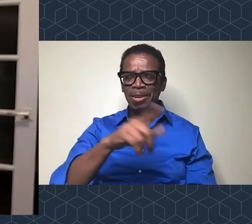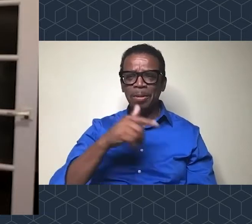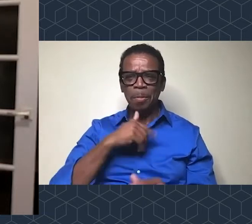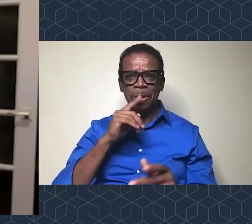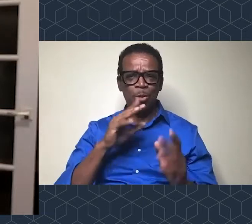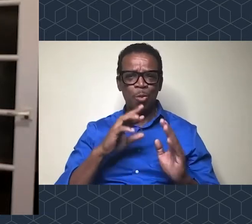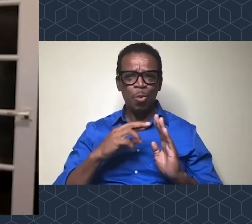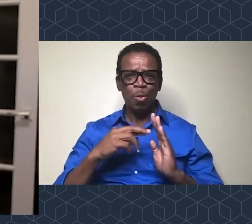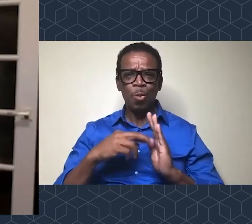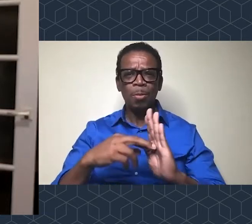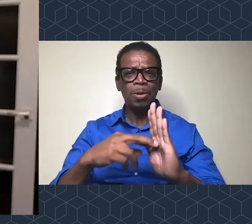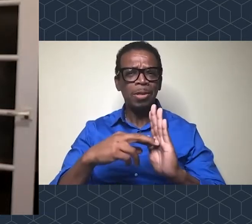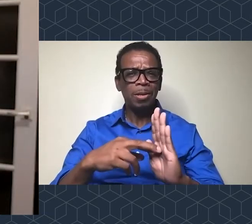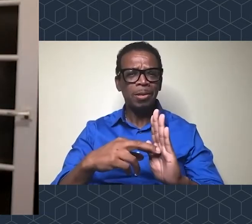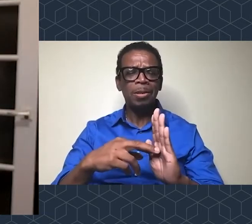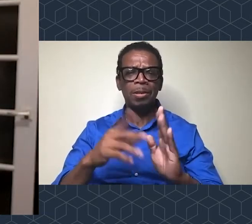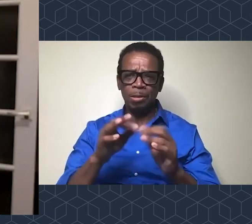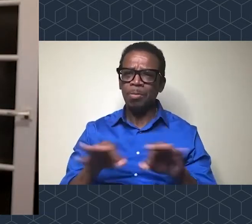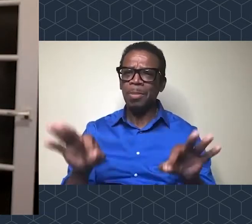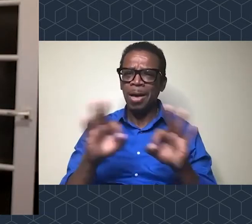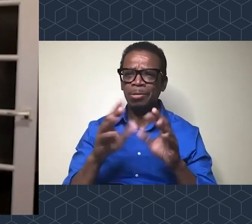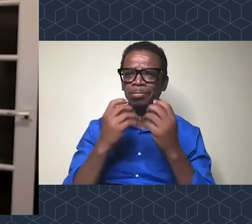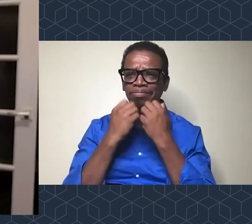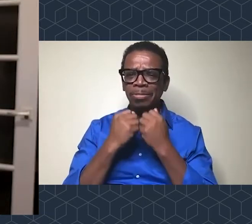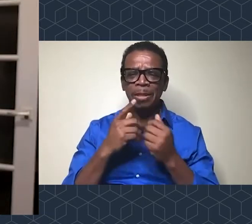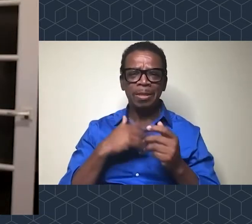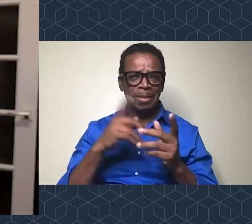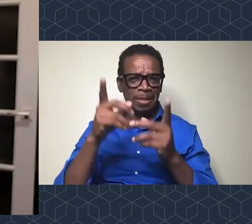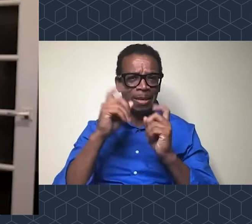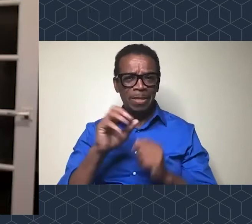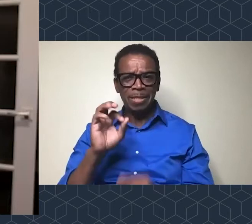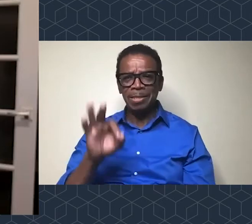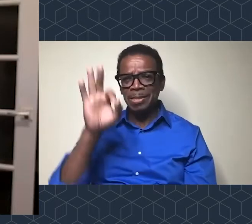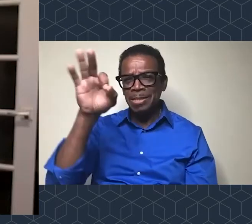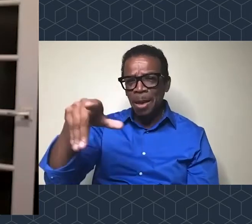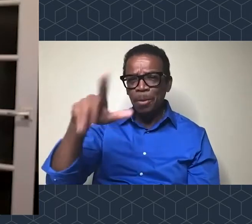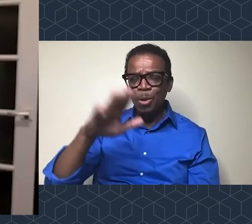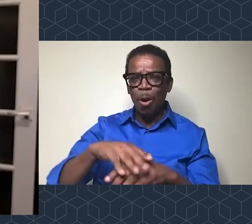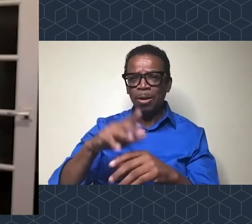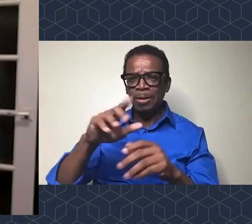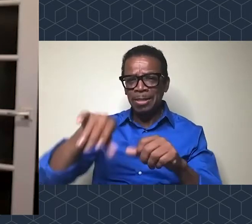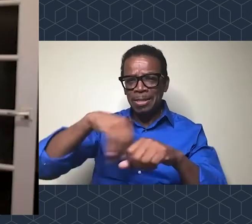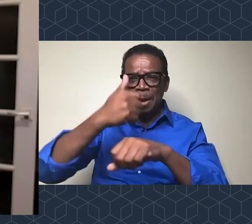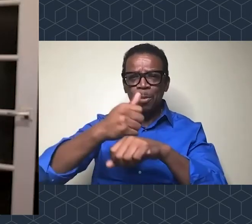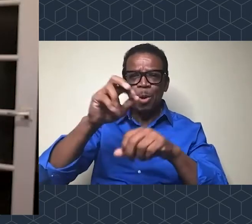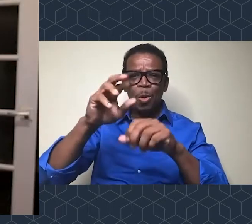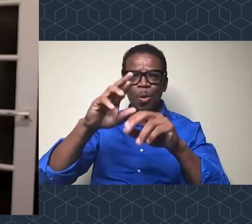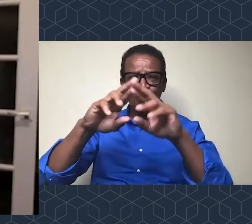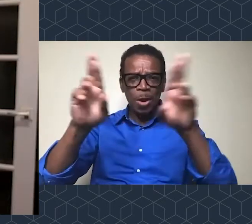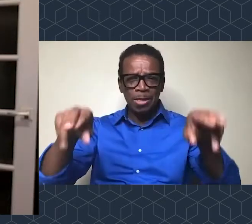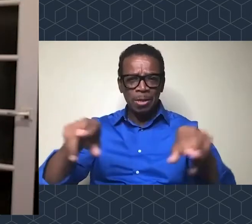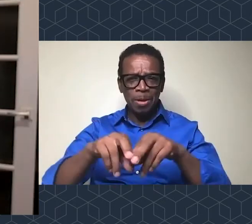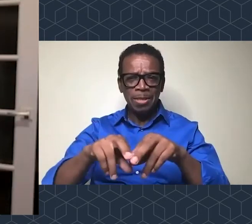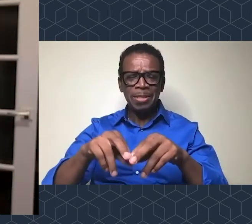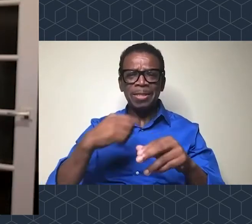other. Being represented matters. To give us practical tips on building resumes and build